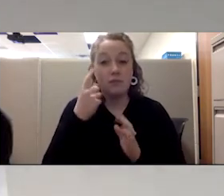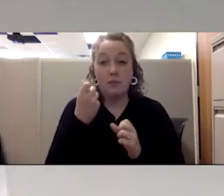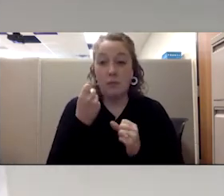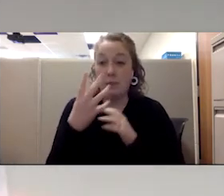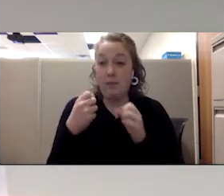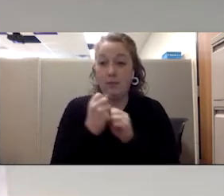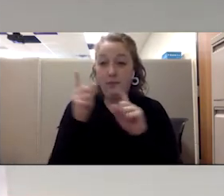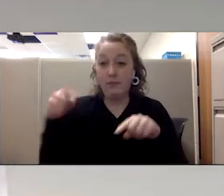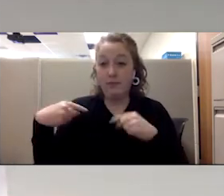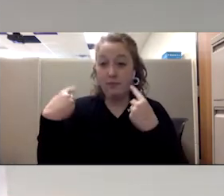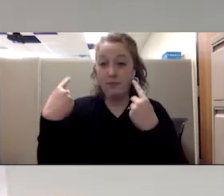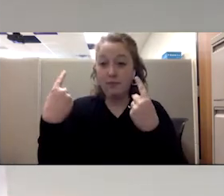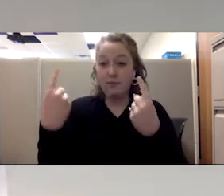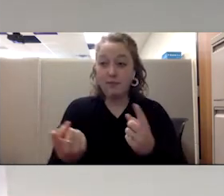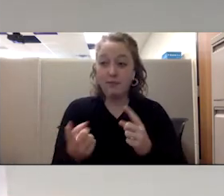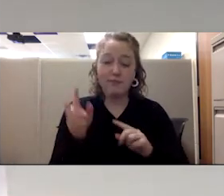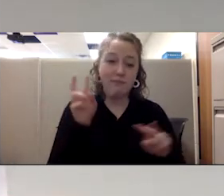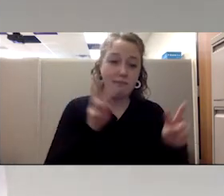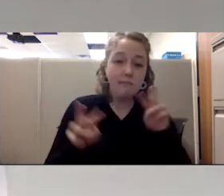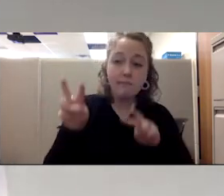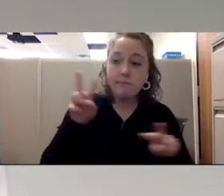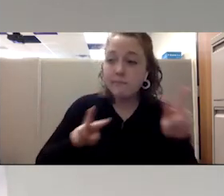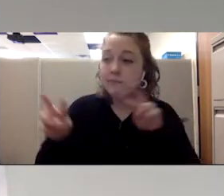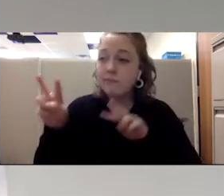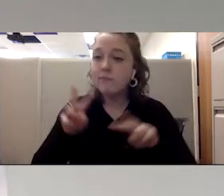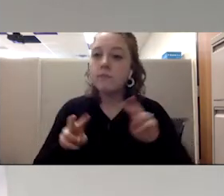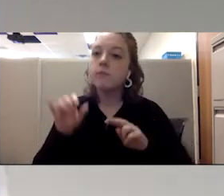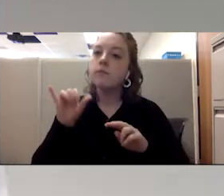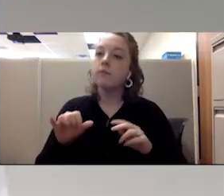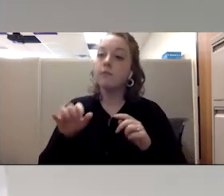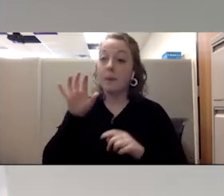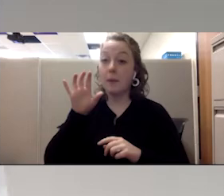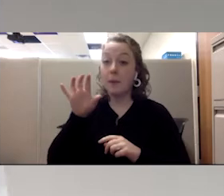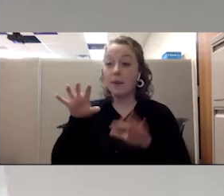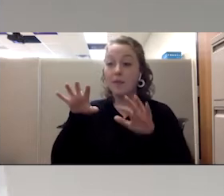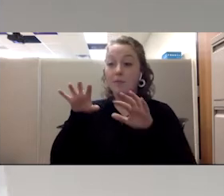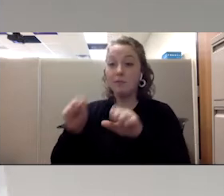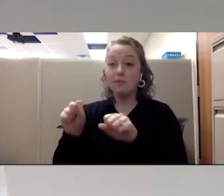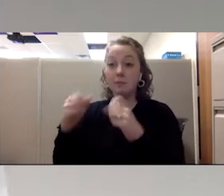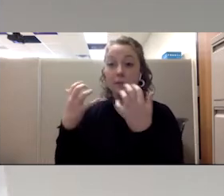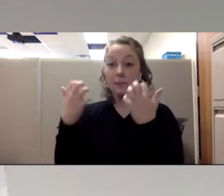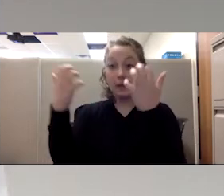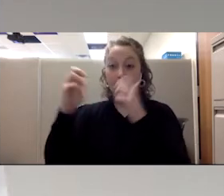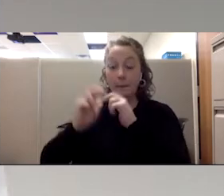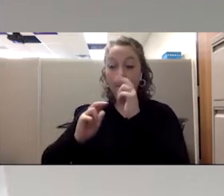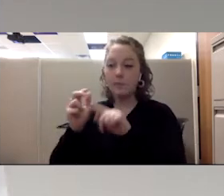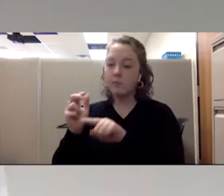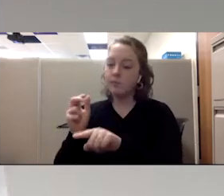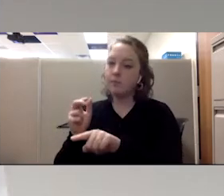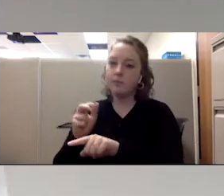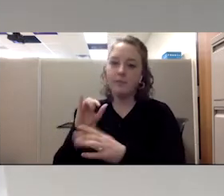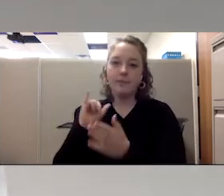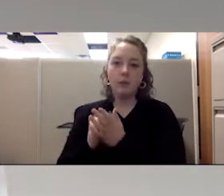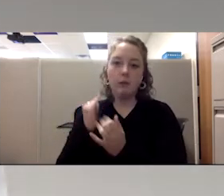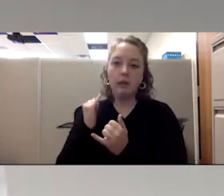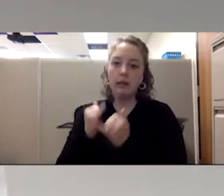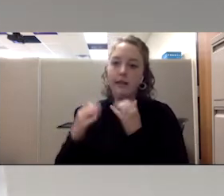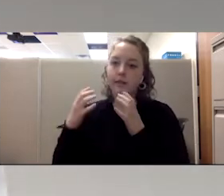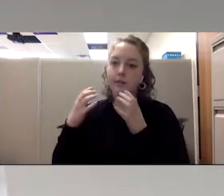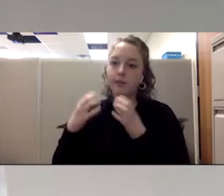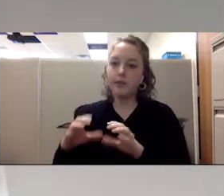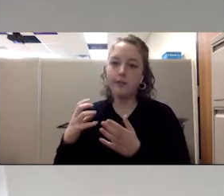years. The Baylor Stadium property may have been the last opportunity at that. Within the confines